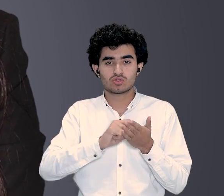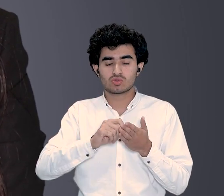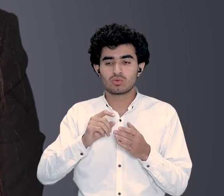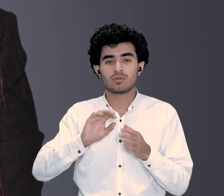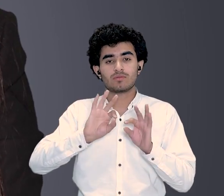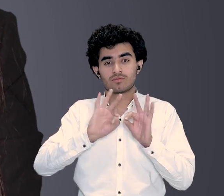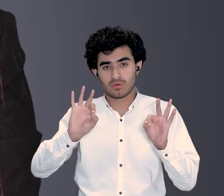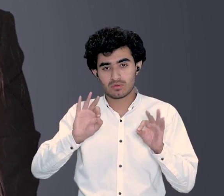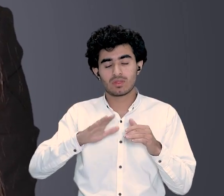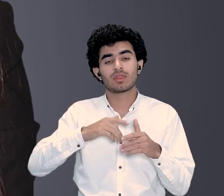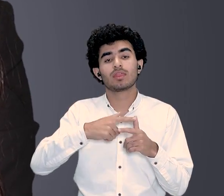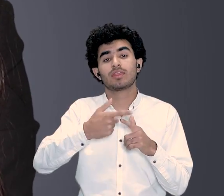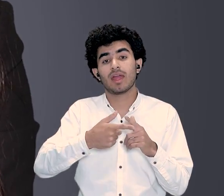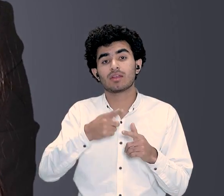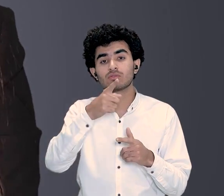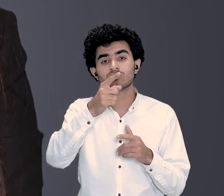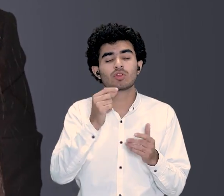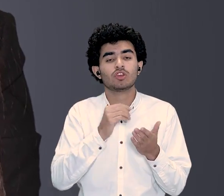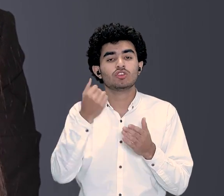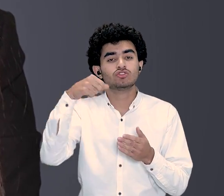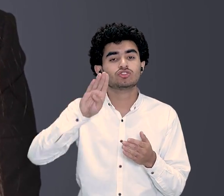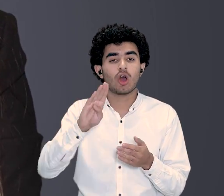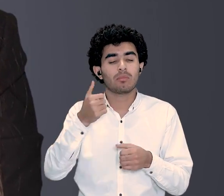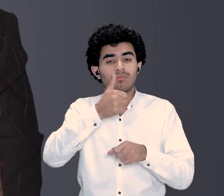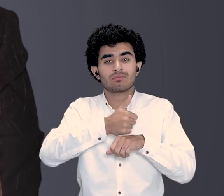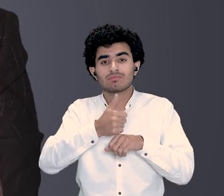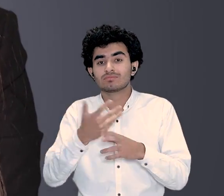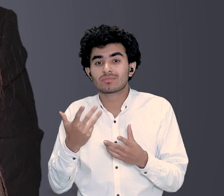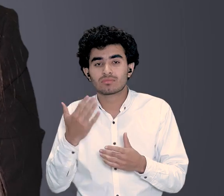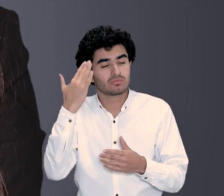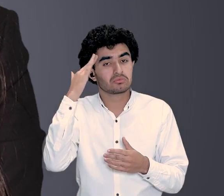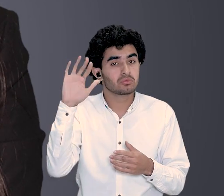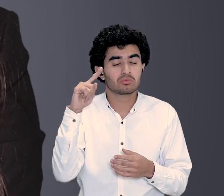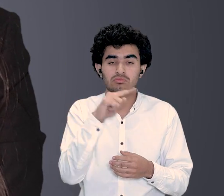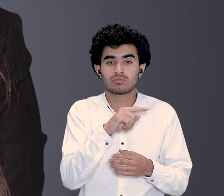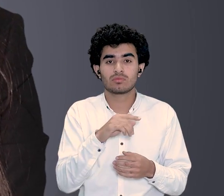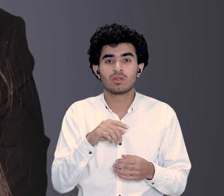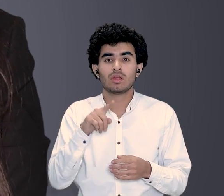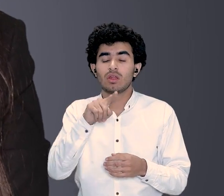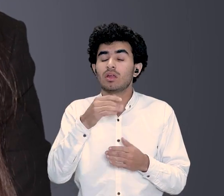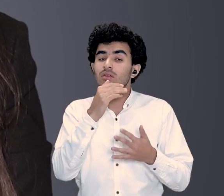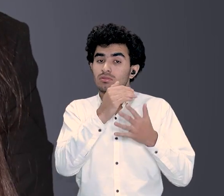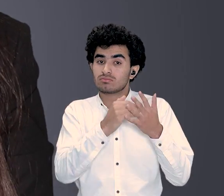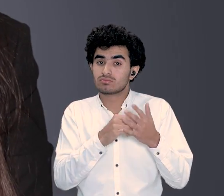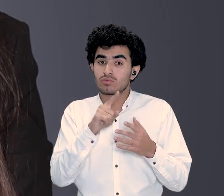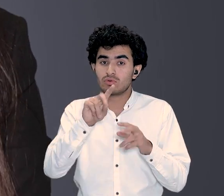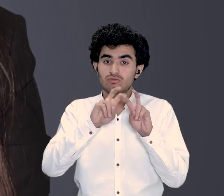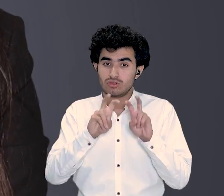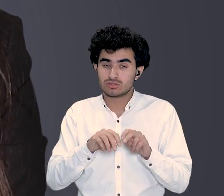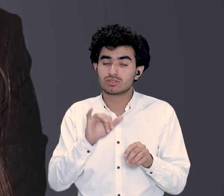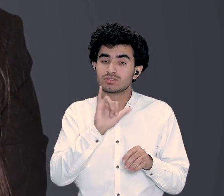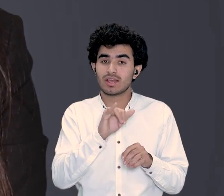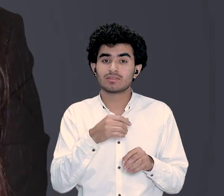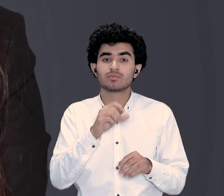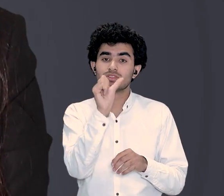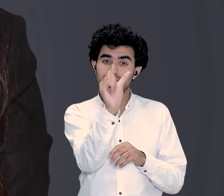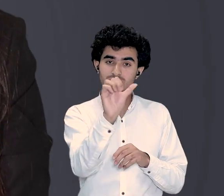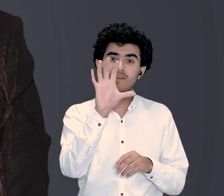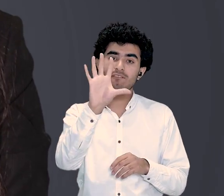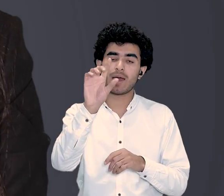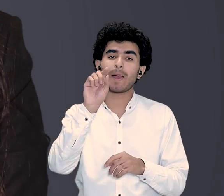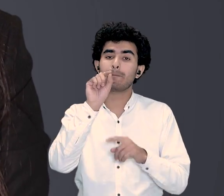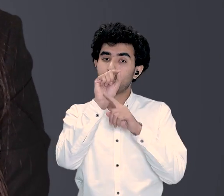graduate. There's a stat that says that 65% of jobs haven't even